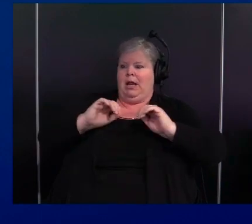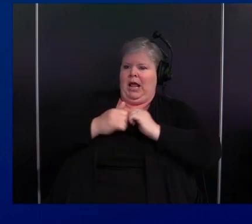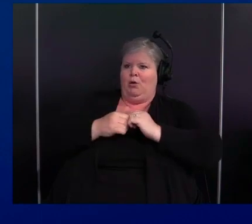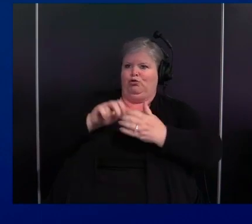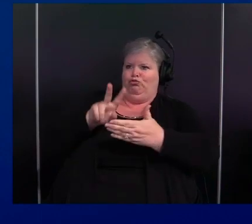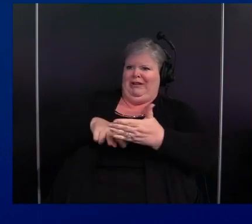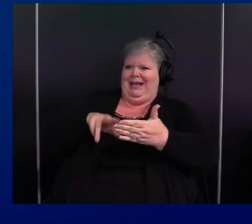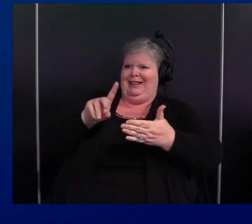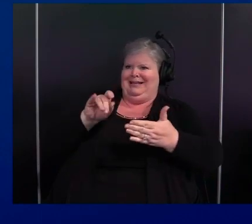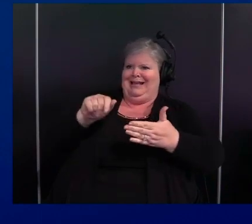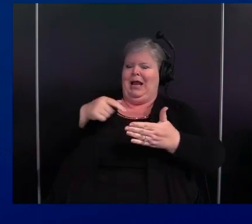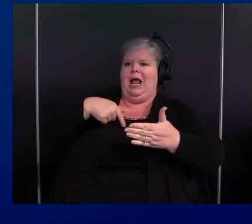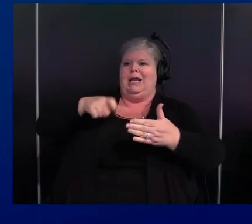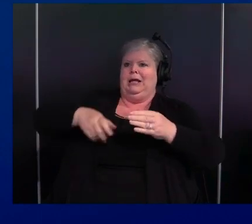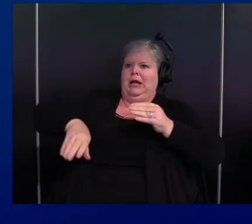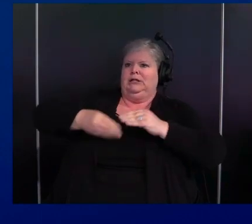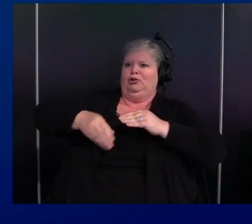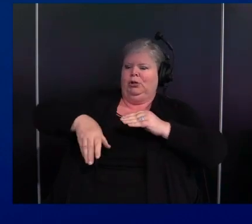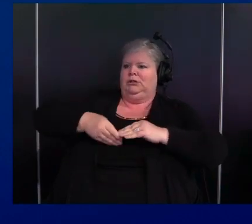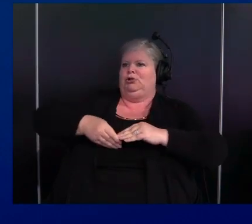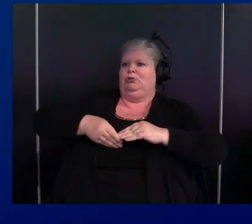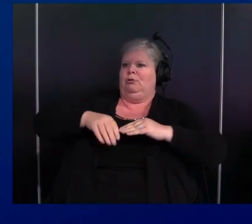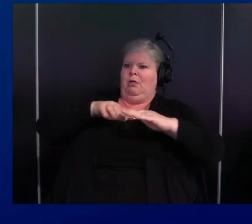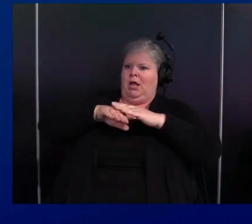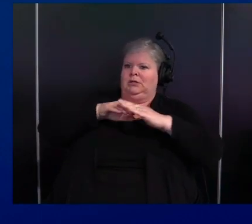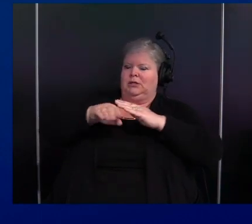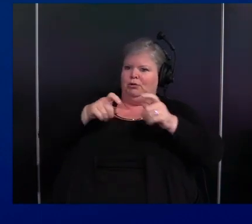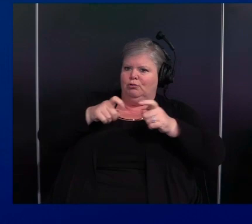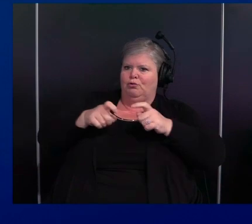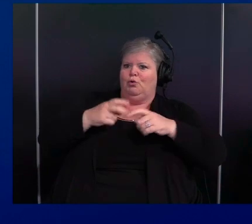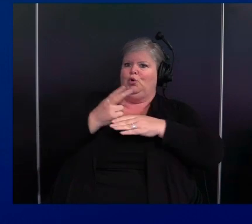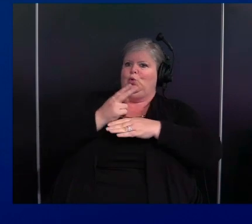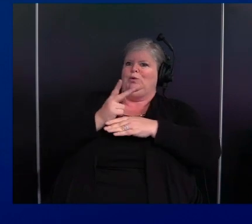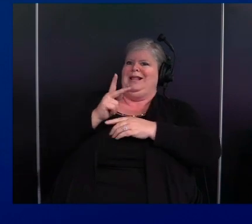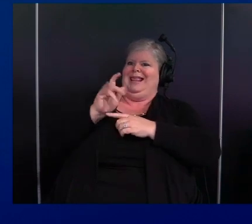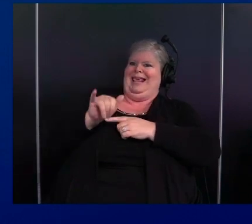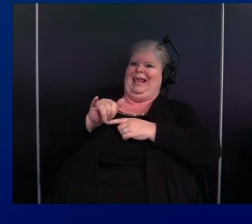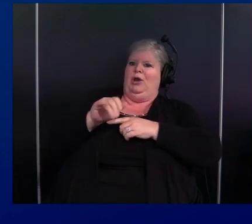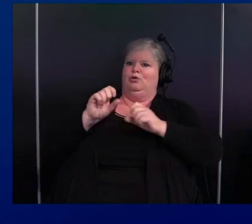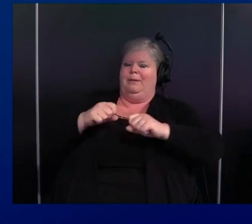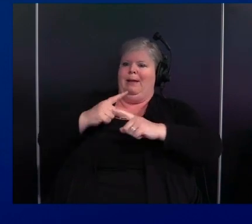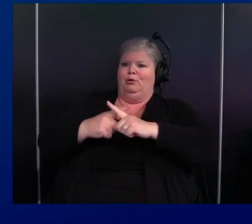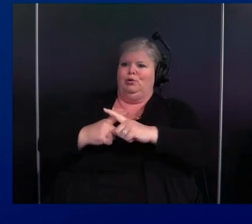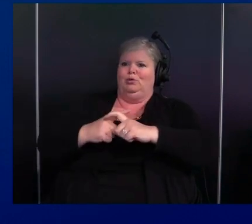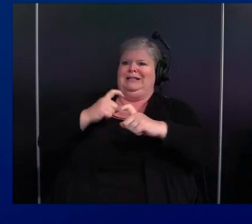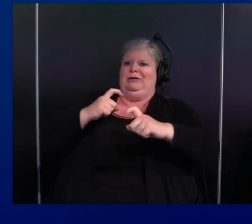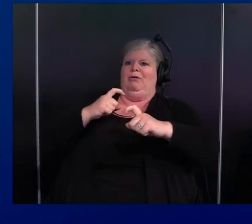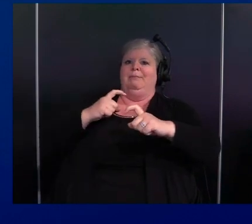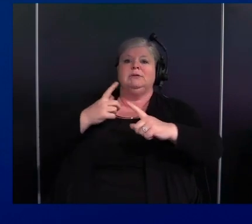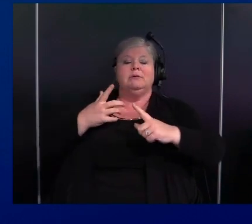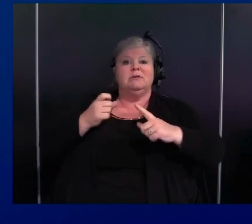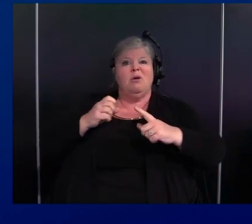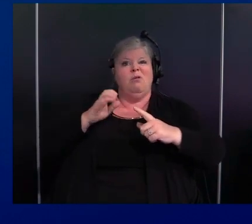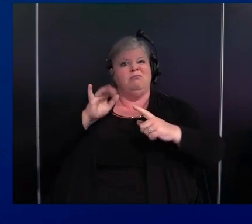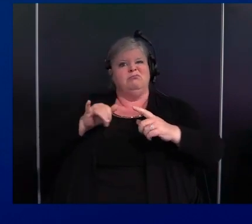have additional access control to be able to use the key to decrypt the data. So it's like a belt and suspenders approach. 2 types of